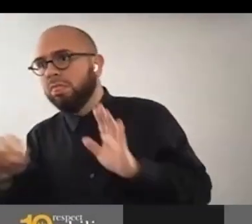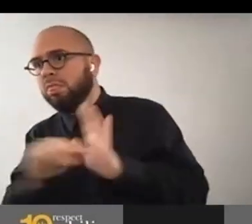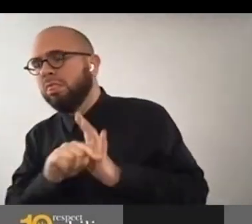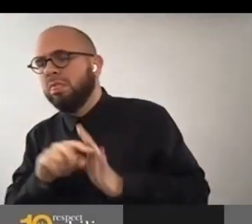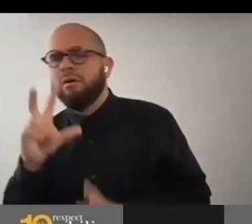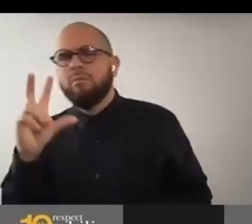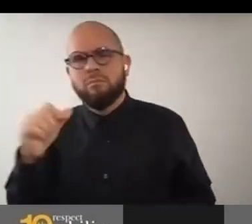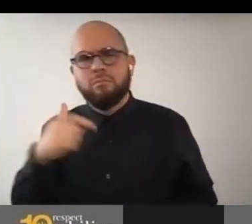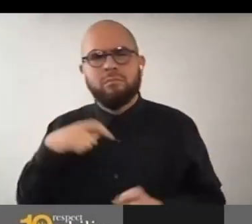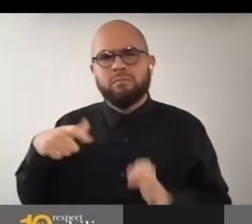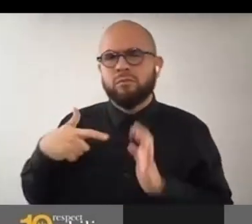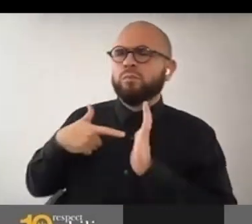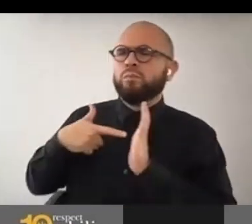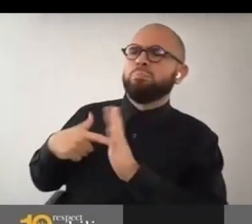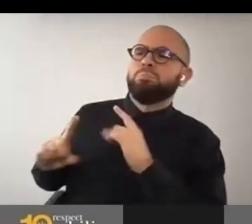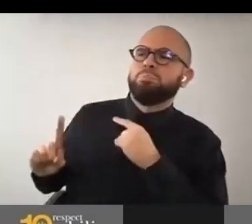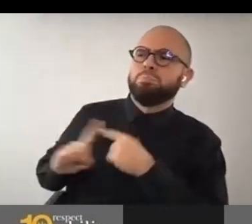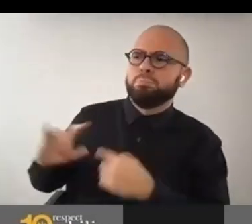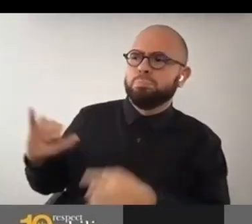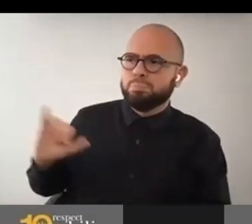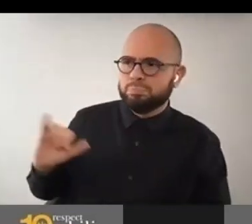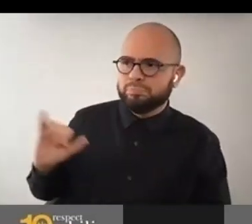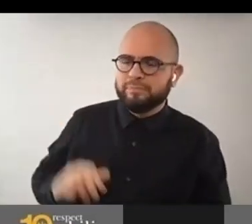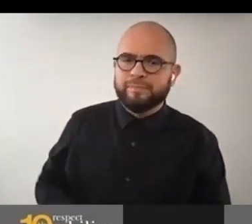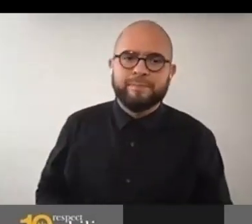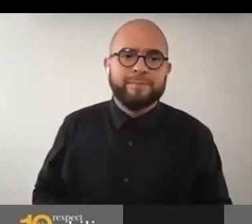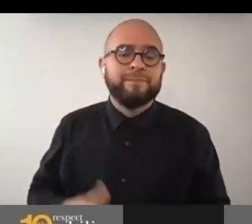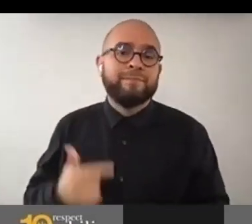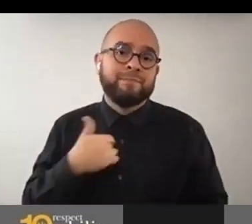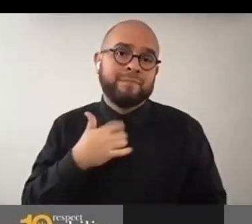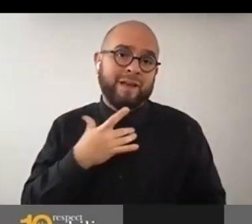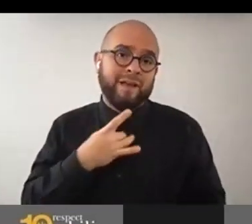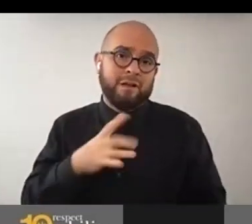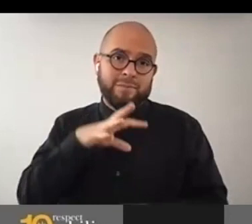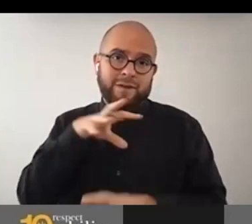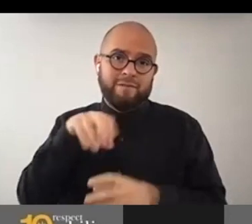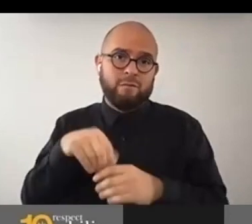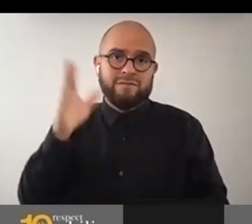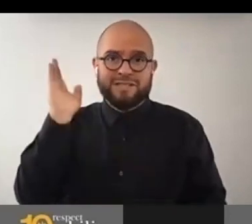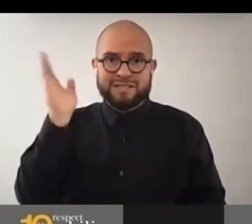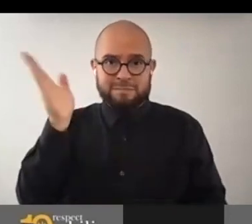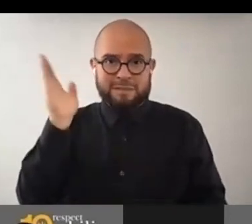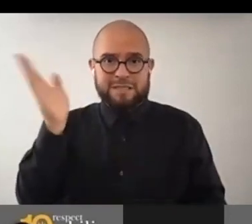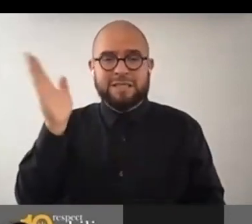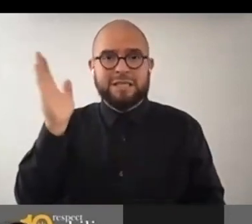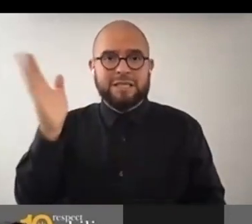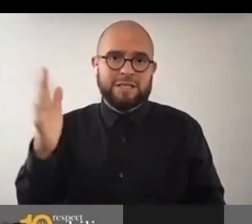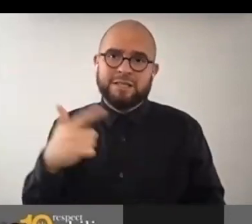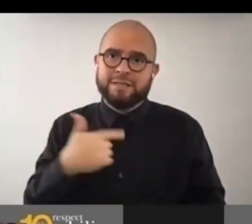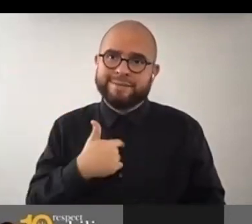me. I like to do speaking engagements. I am doing a lot of those on the side as well.